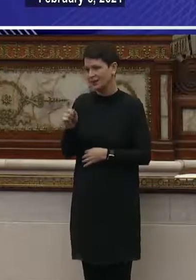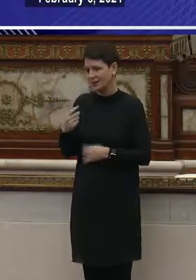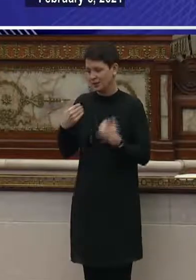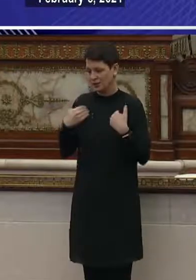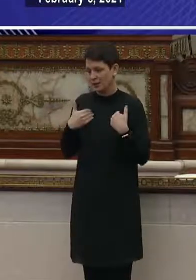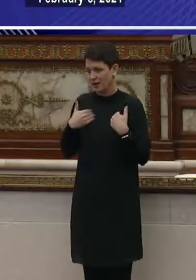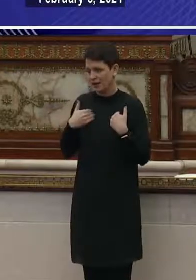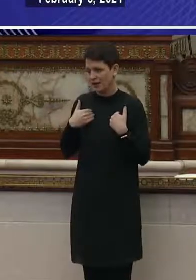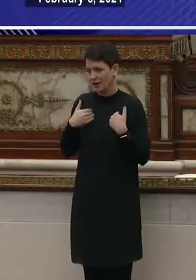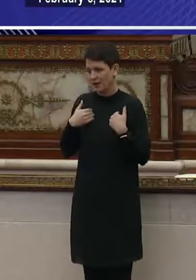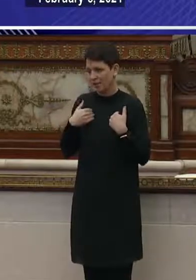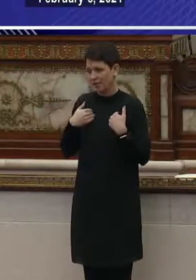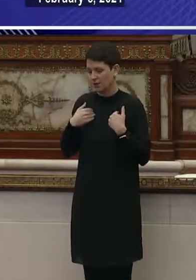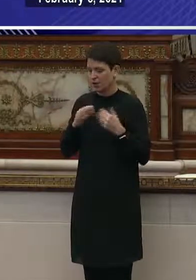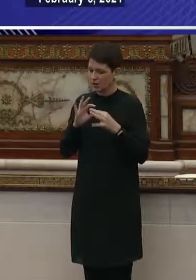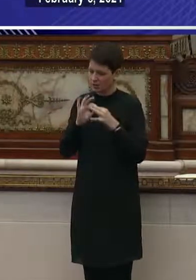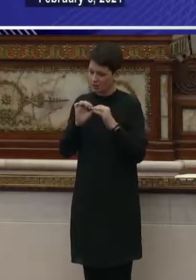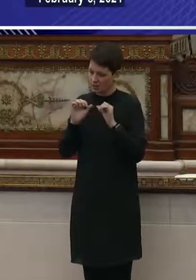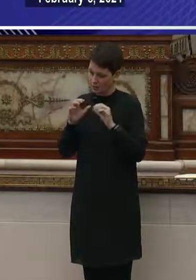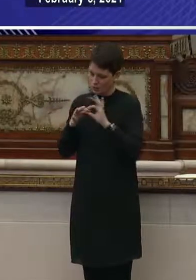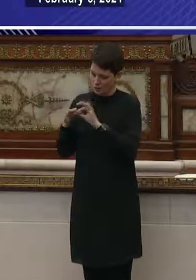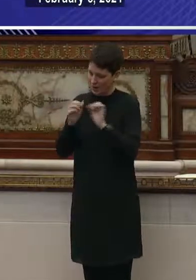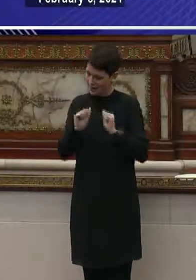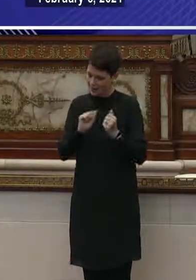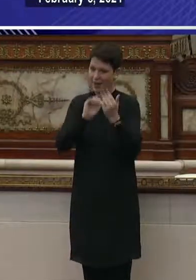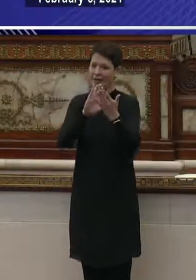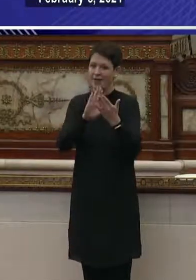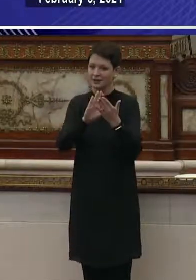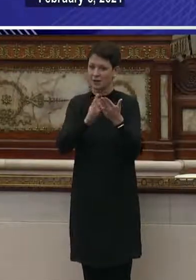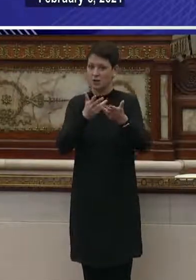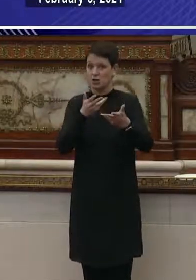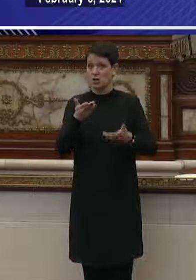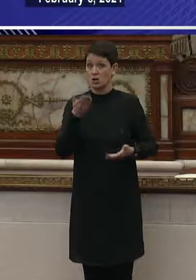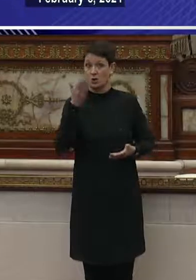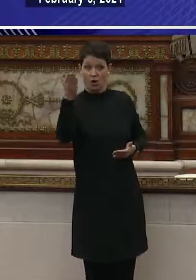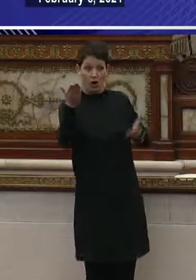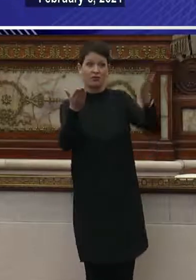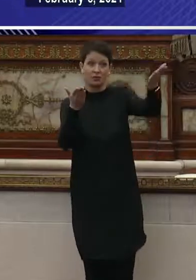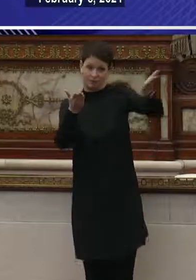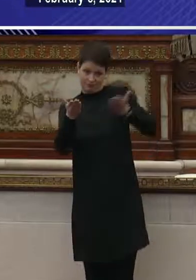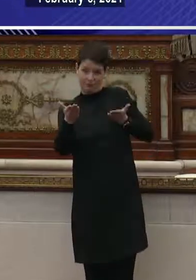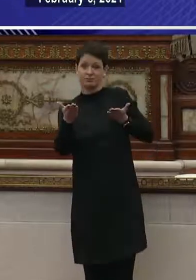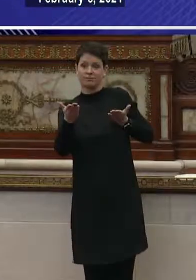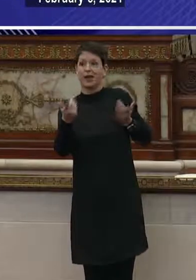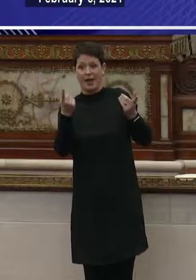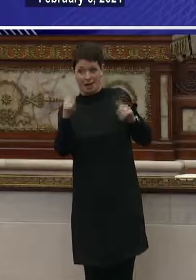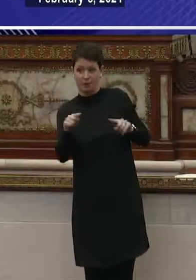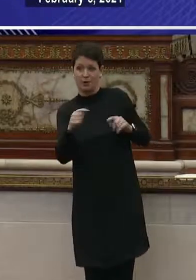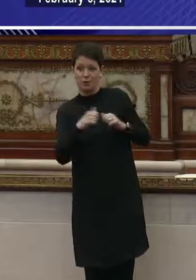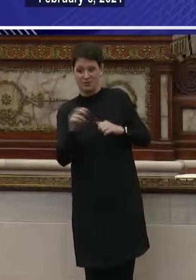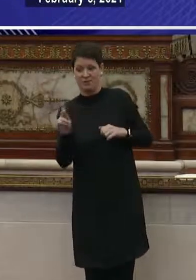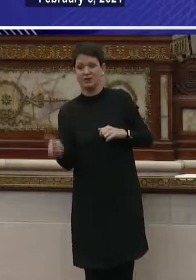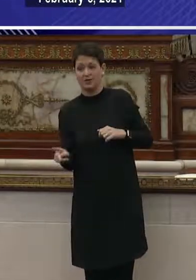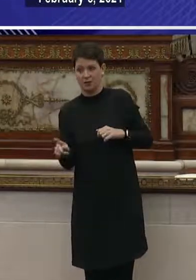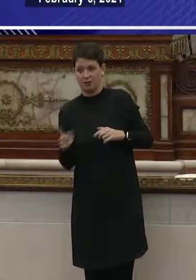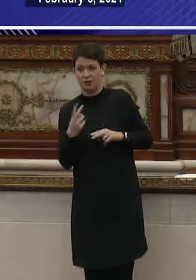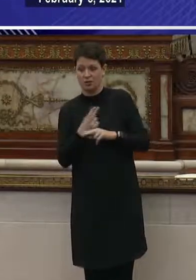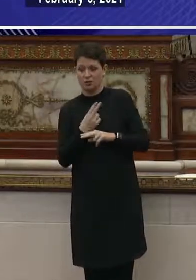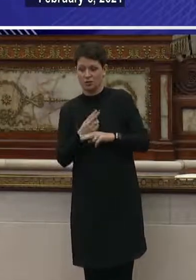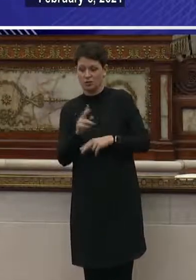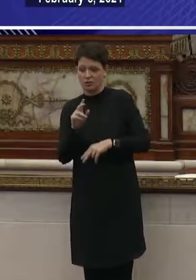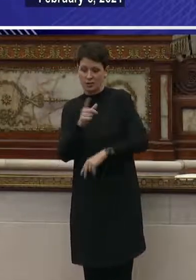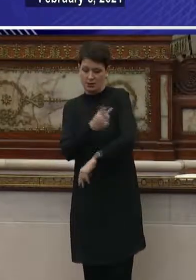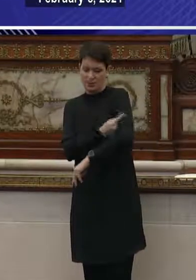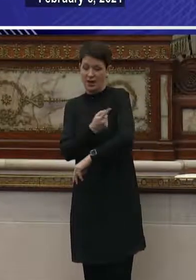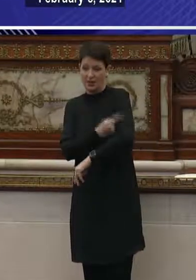have a united ask and ensuring that reciprocity is occurring when Philadelphia is using